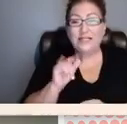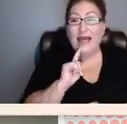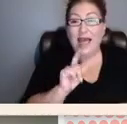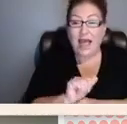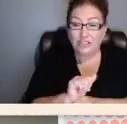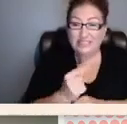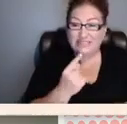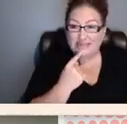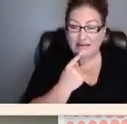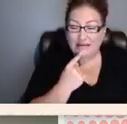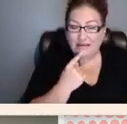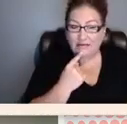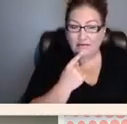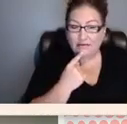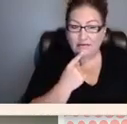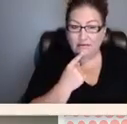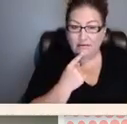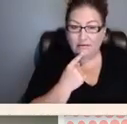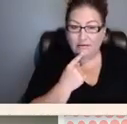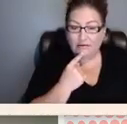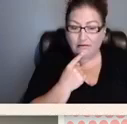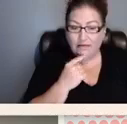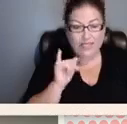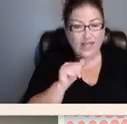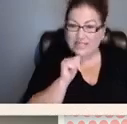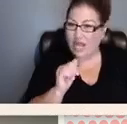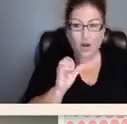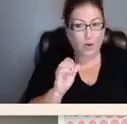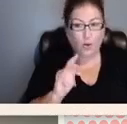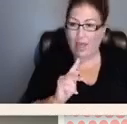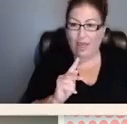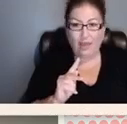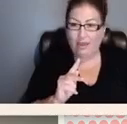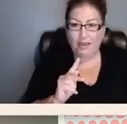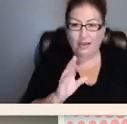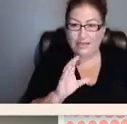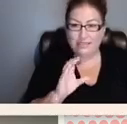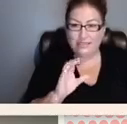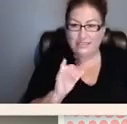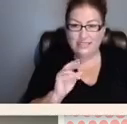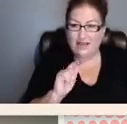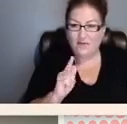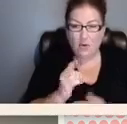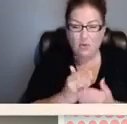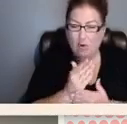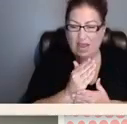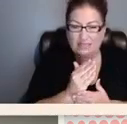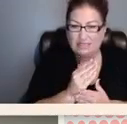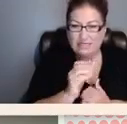say, that's not okay in a civil rights statute.